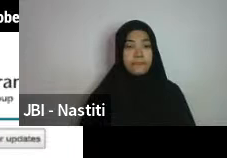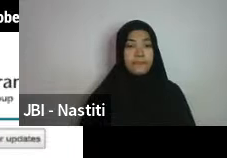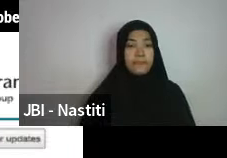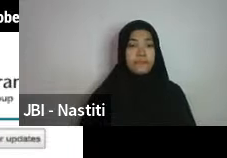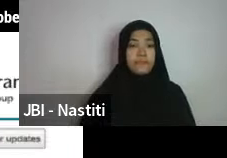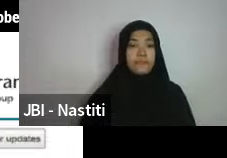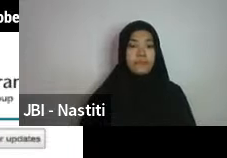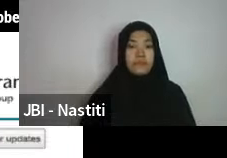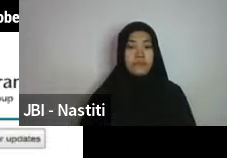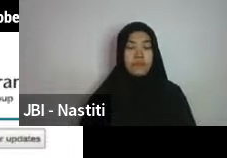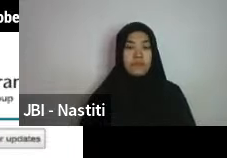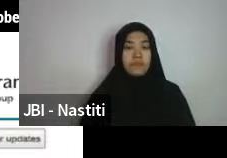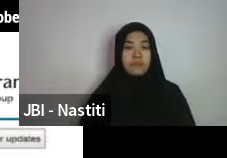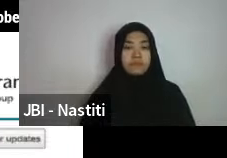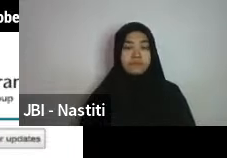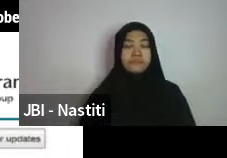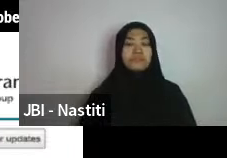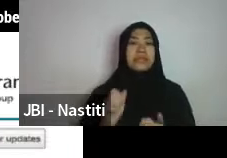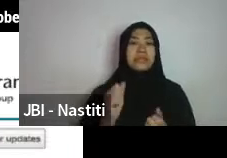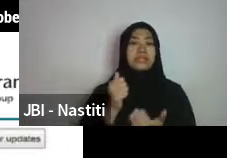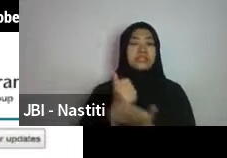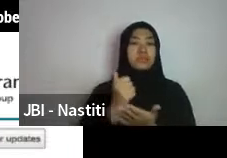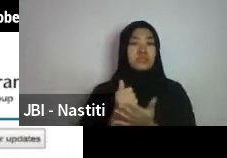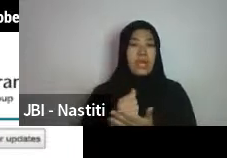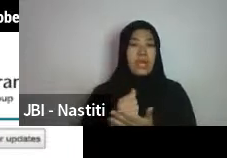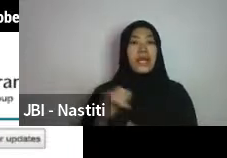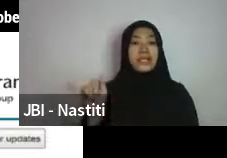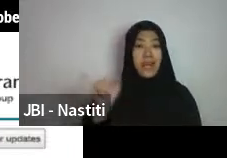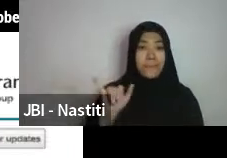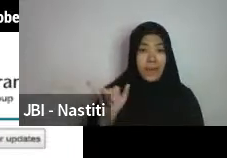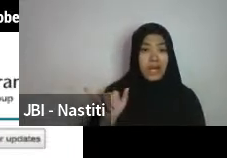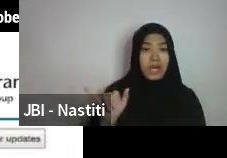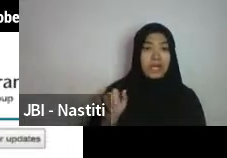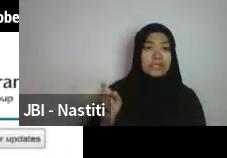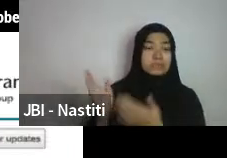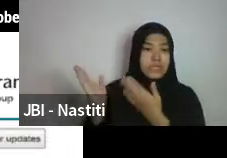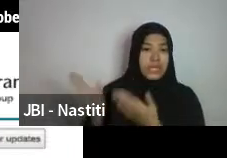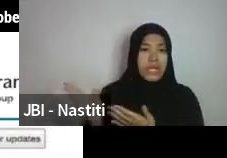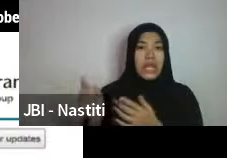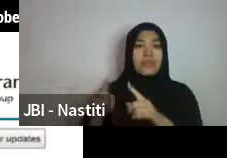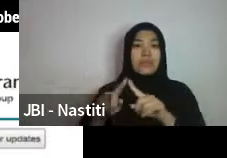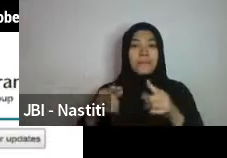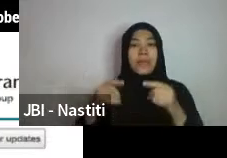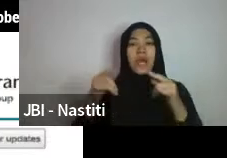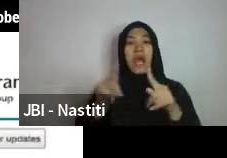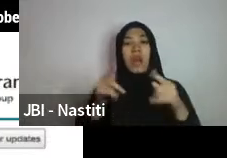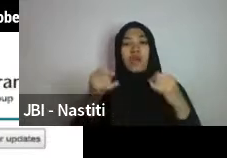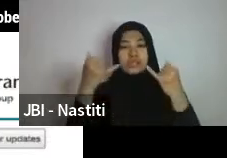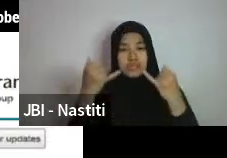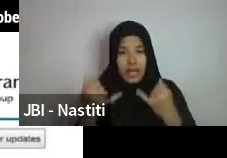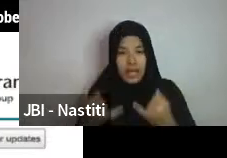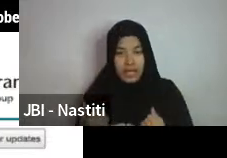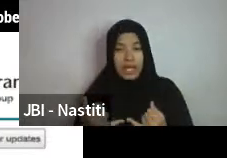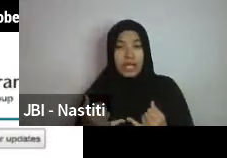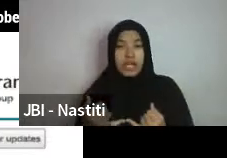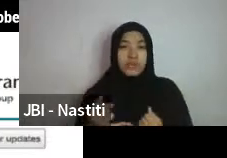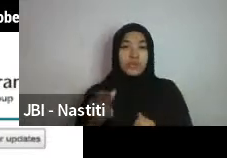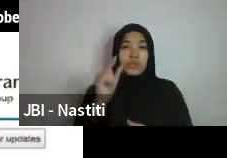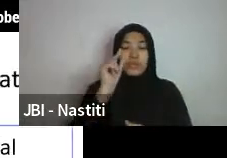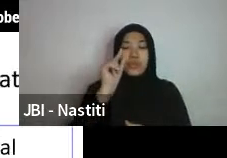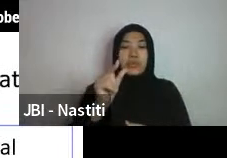bit further than survey data and also collect what's called qualitative data. So I'll explain that a little bit further in a